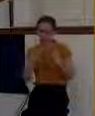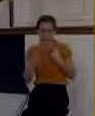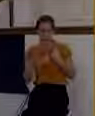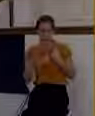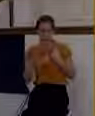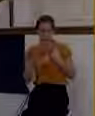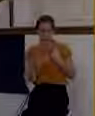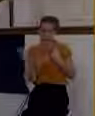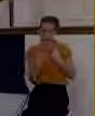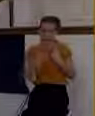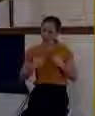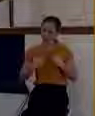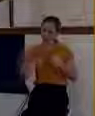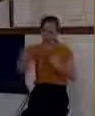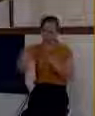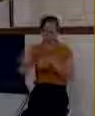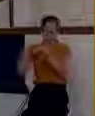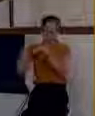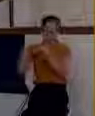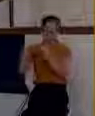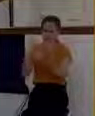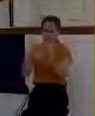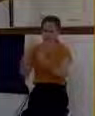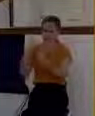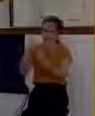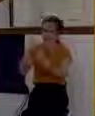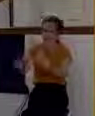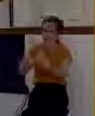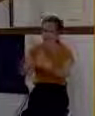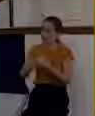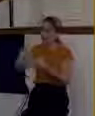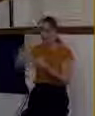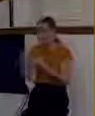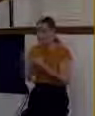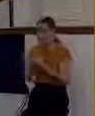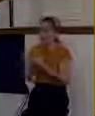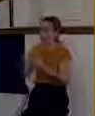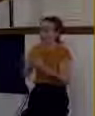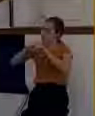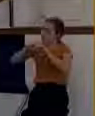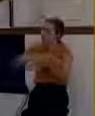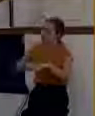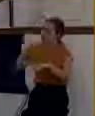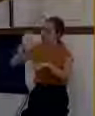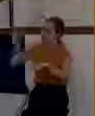reliability and the power of your word. We pray in your name. Amen.